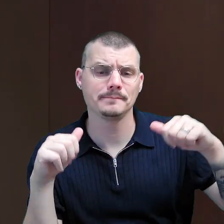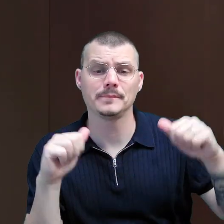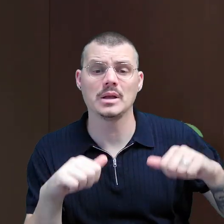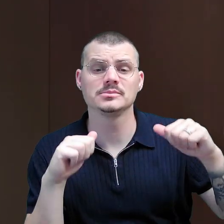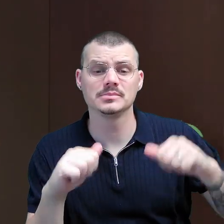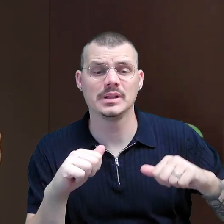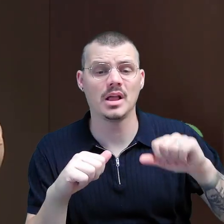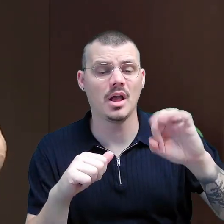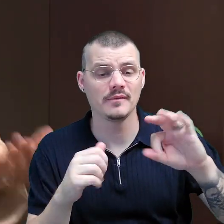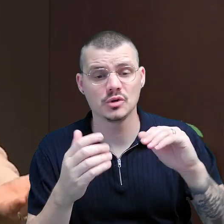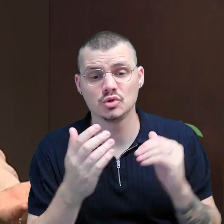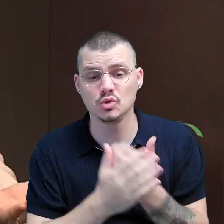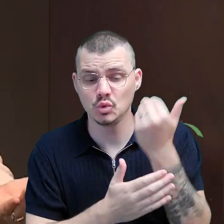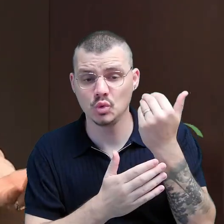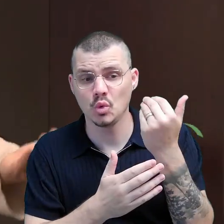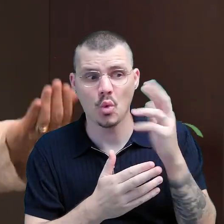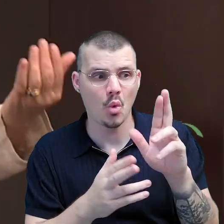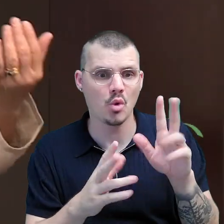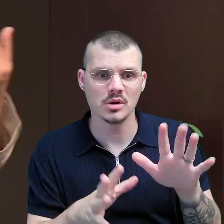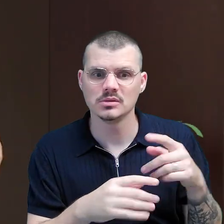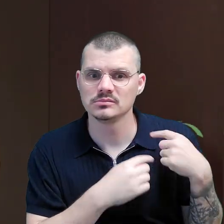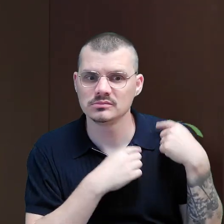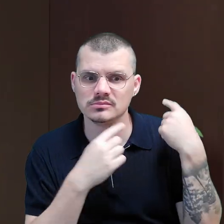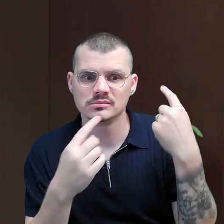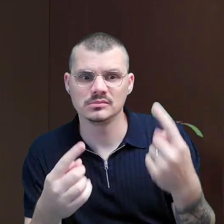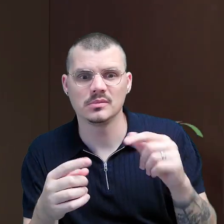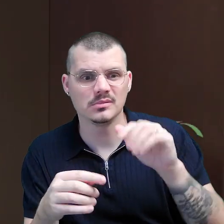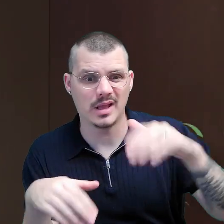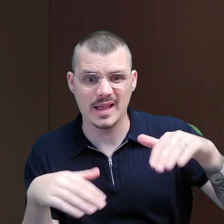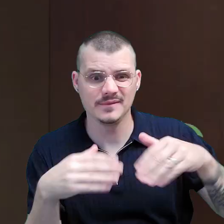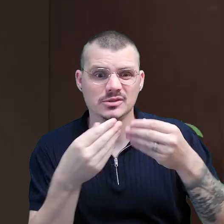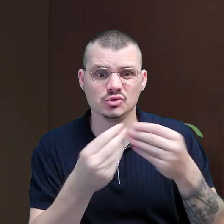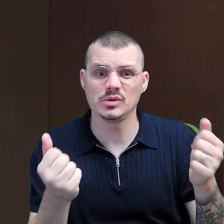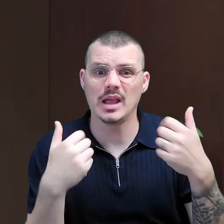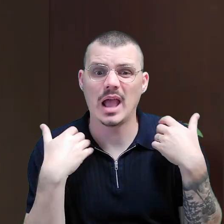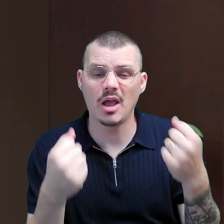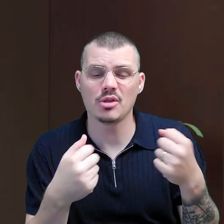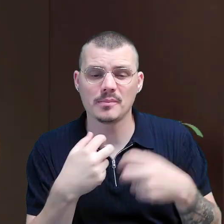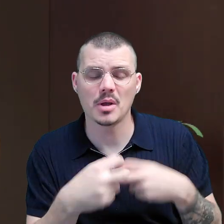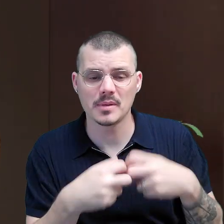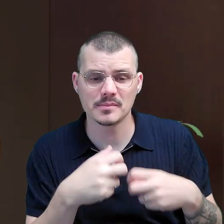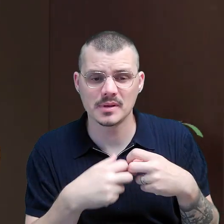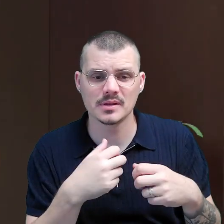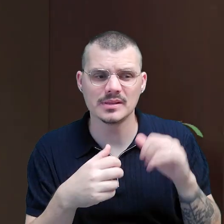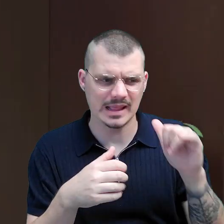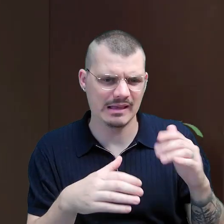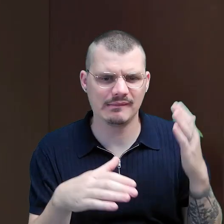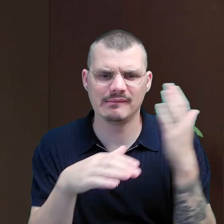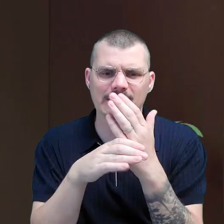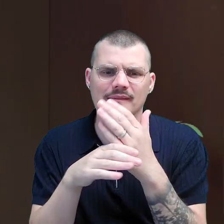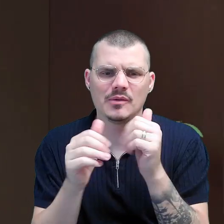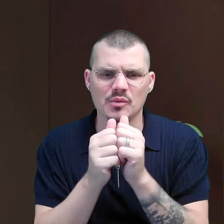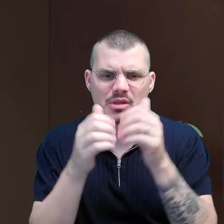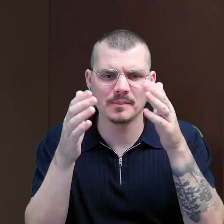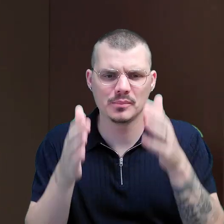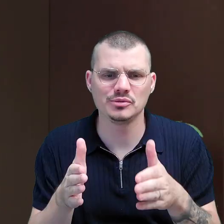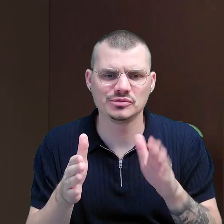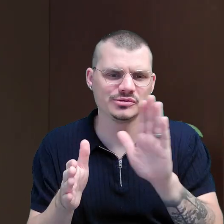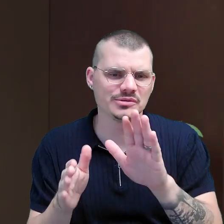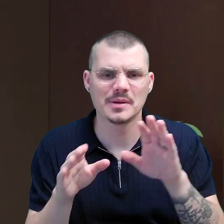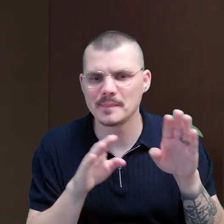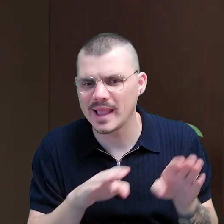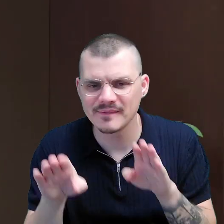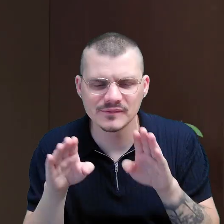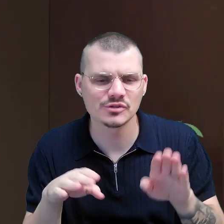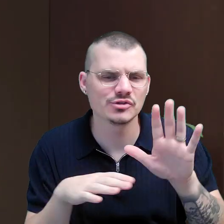possibility of a new or long-standing untreated health problem interfering with a person's health,